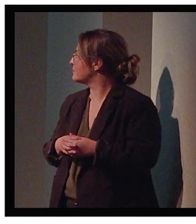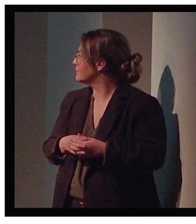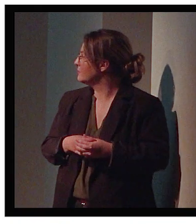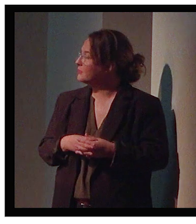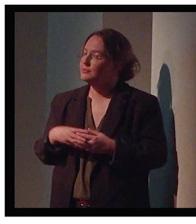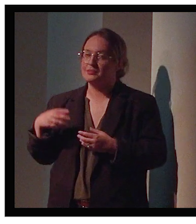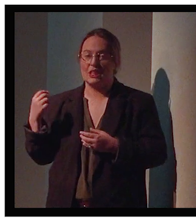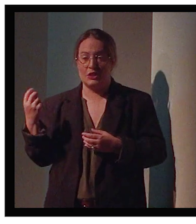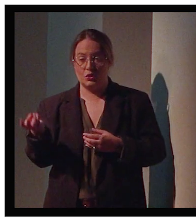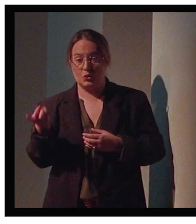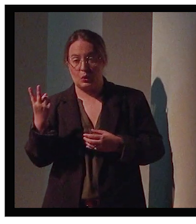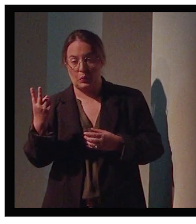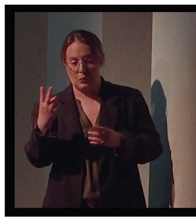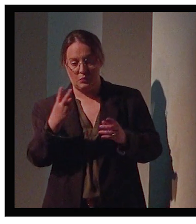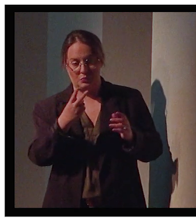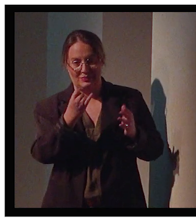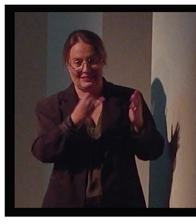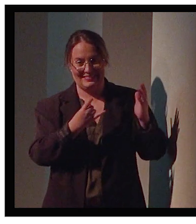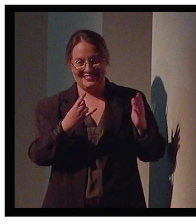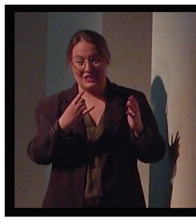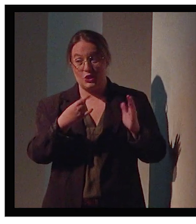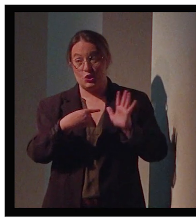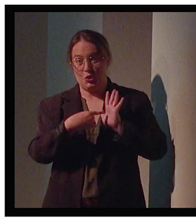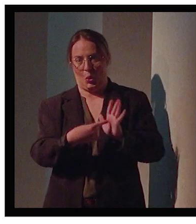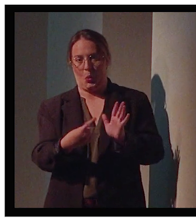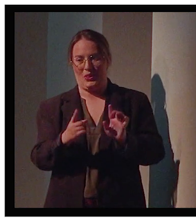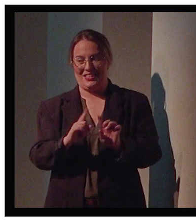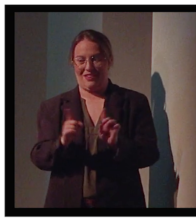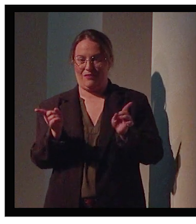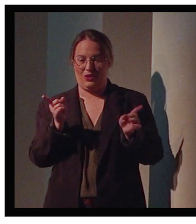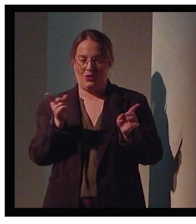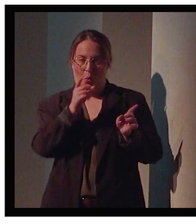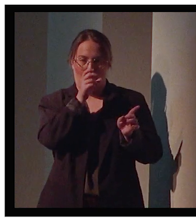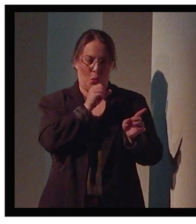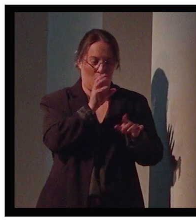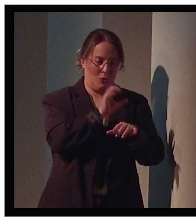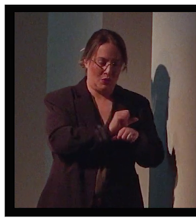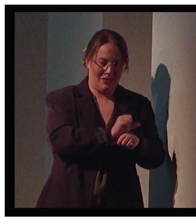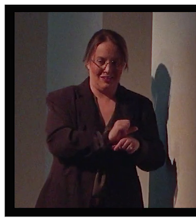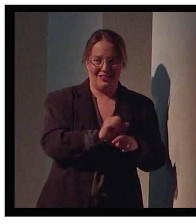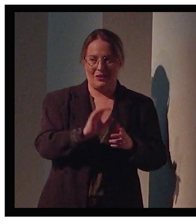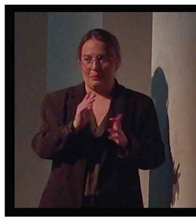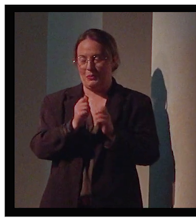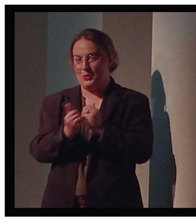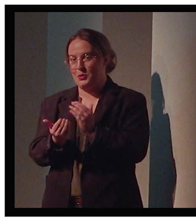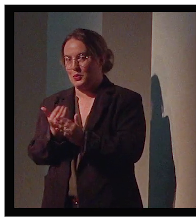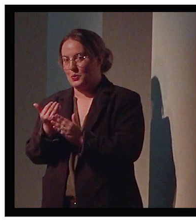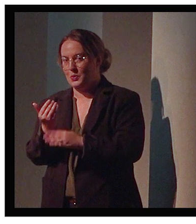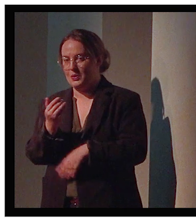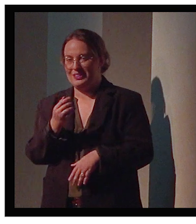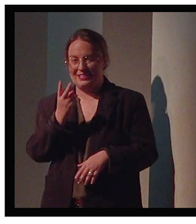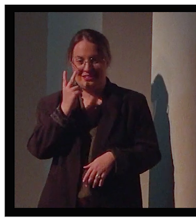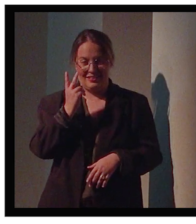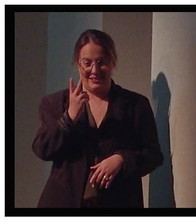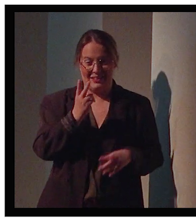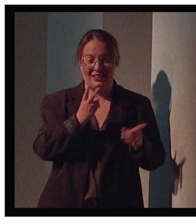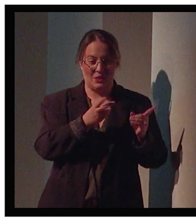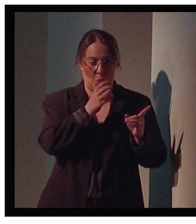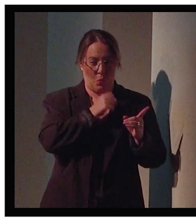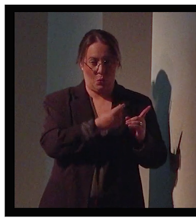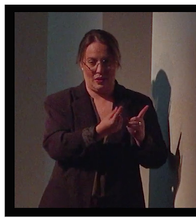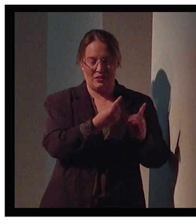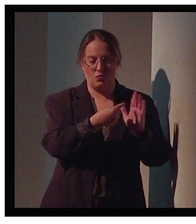new confrontations between old and new modes. An antique figure like the one from a neoclassical painting by Jacques-Louis